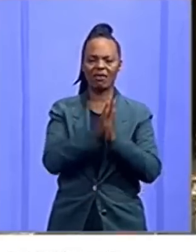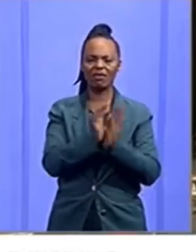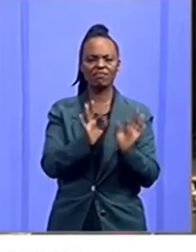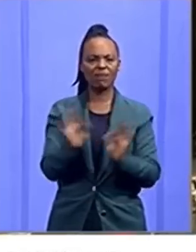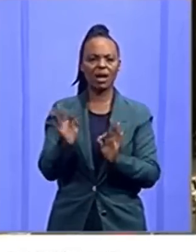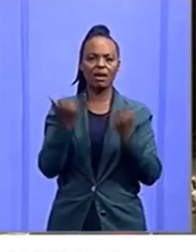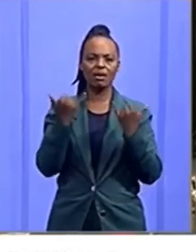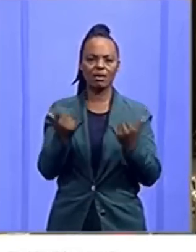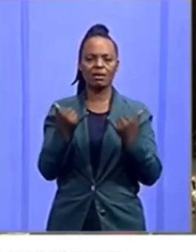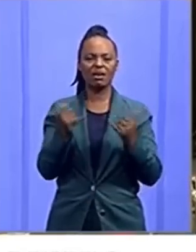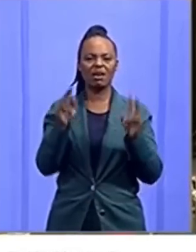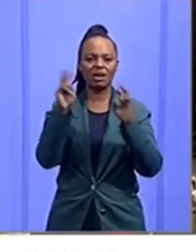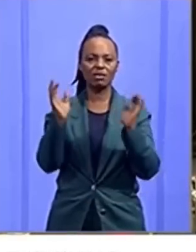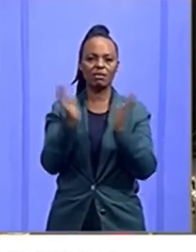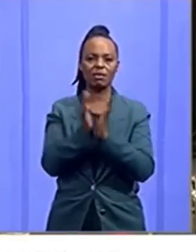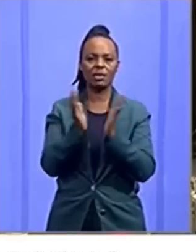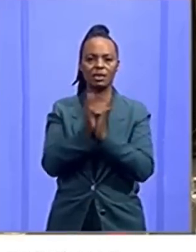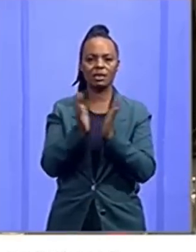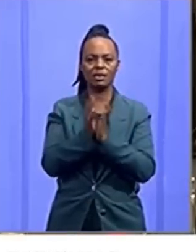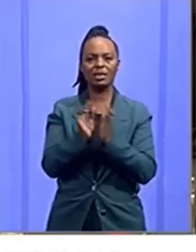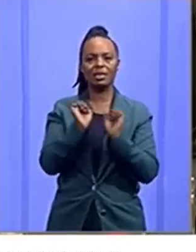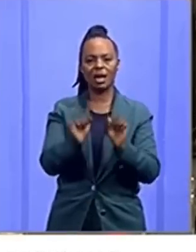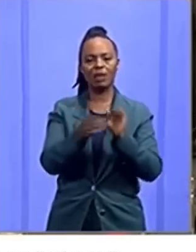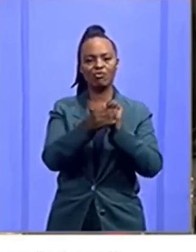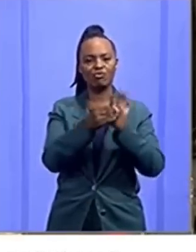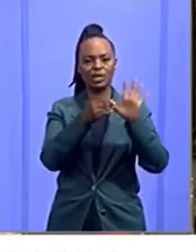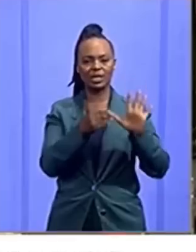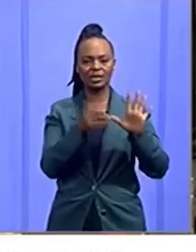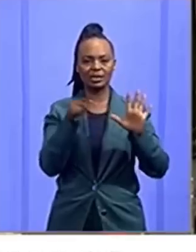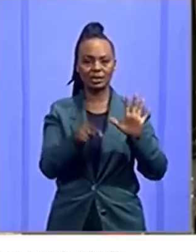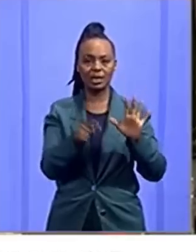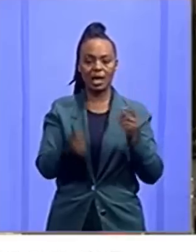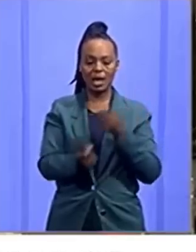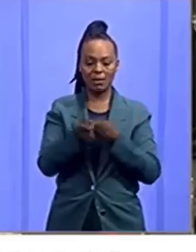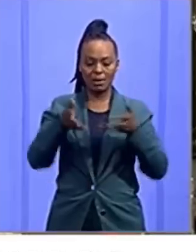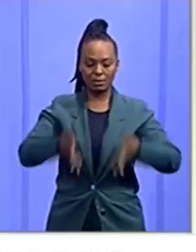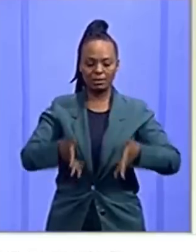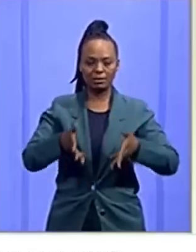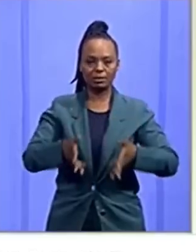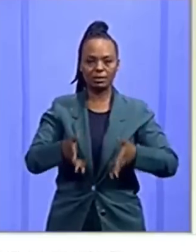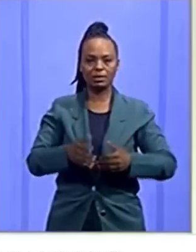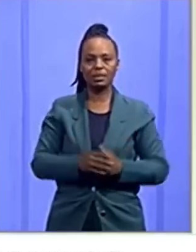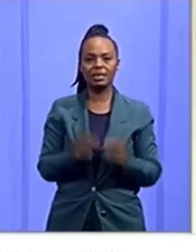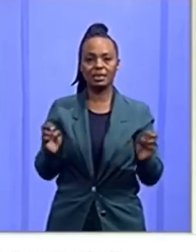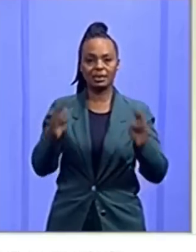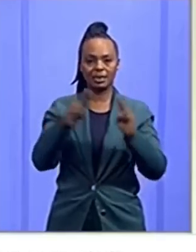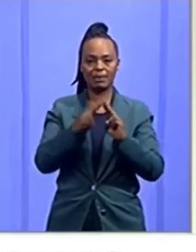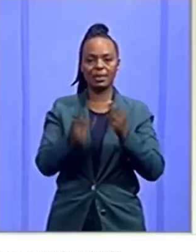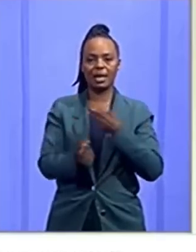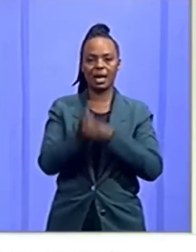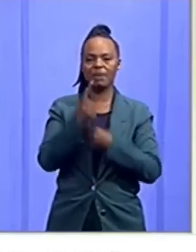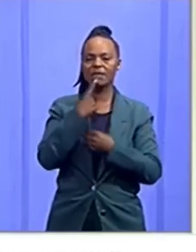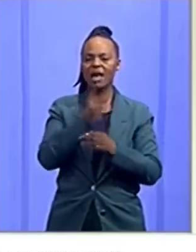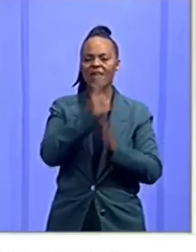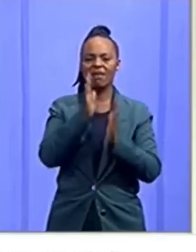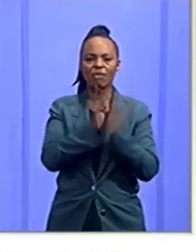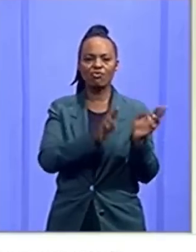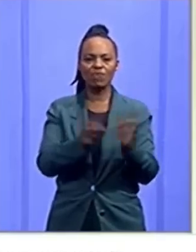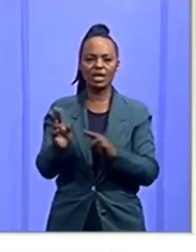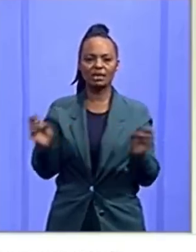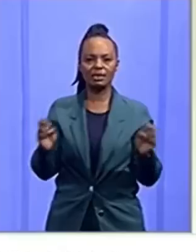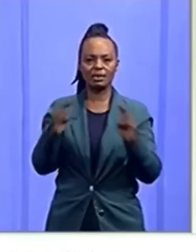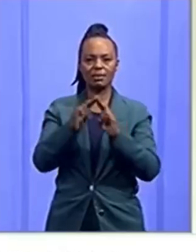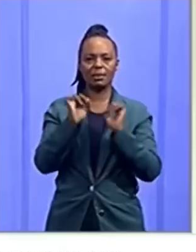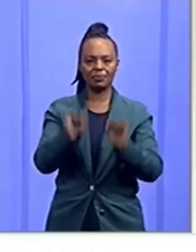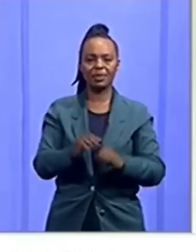tshiamo tebang le pitsokgolo e tlang ya BRICS e tla tshwarelwa mo nageng e se kgale mo kgweding eno. A re ditona di gaufi le go